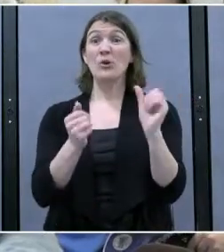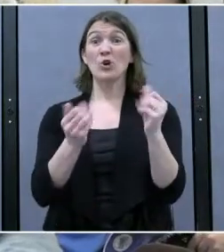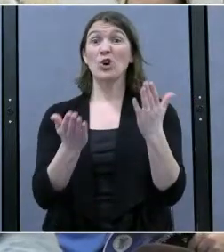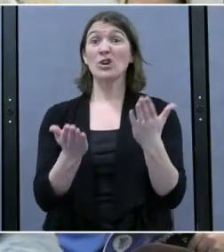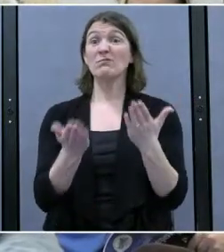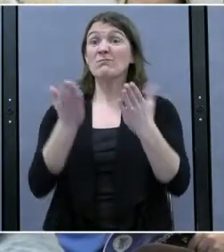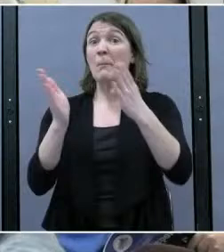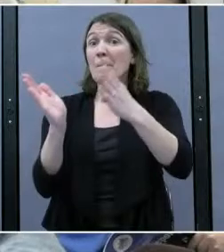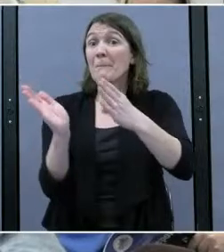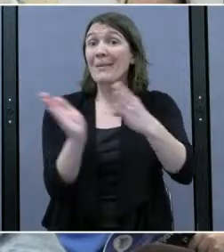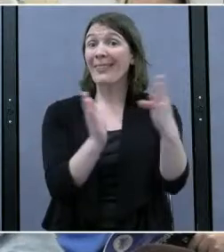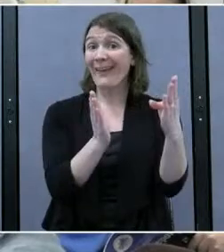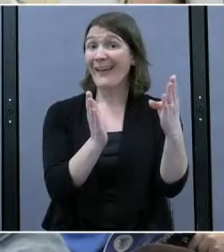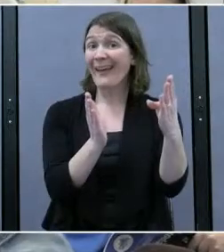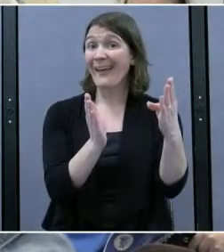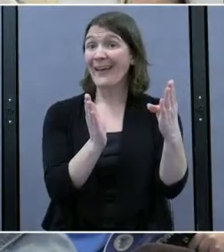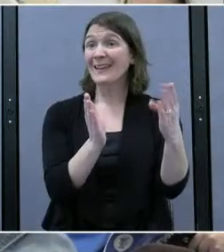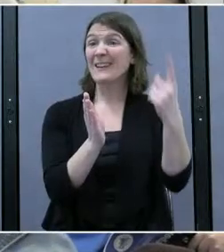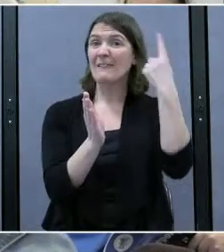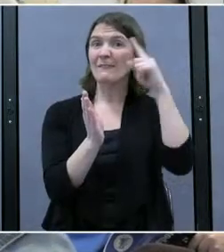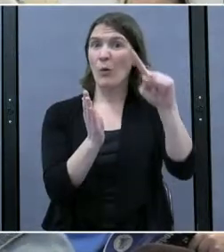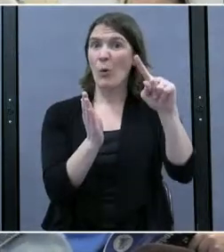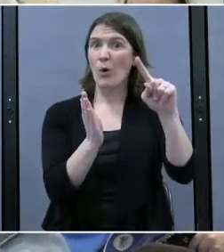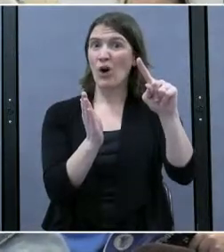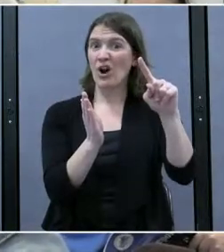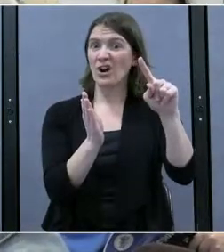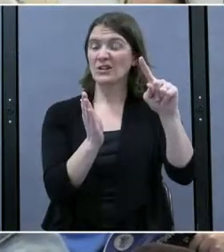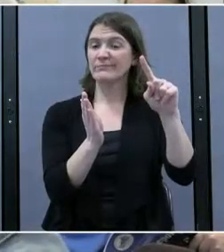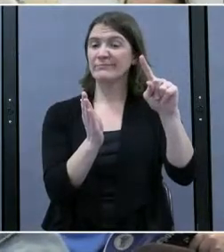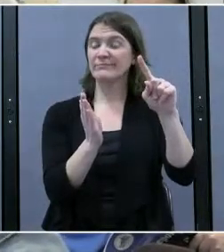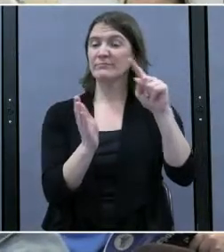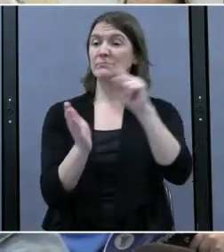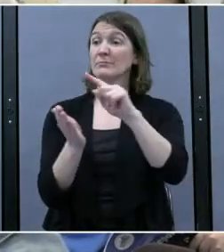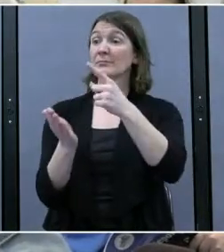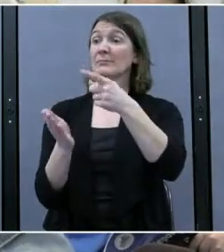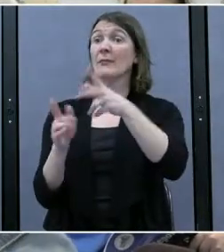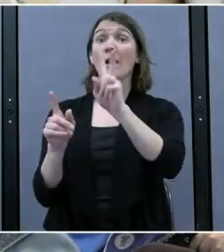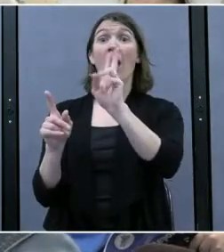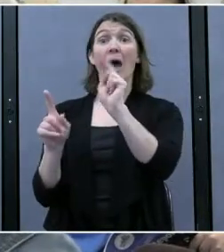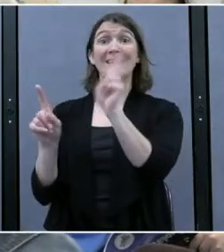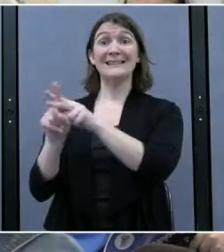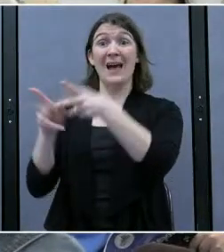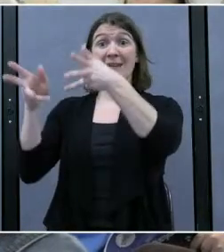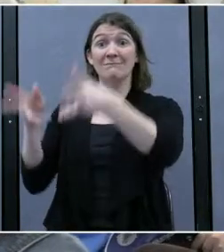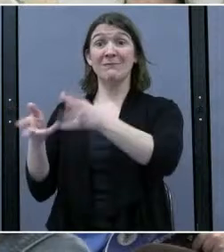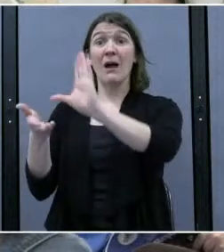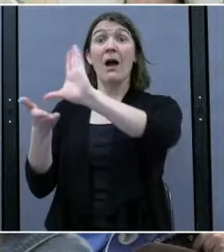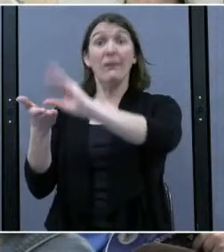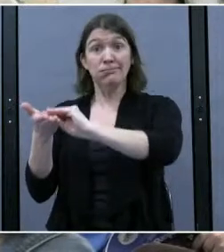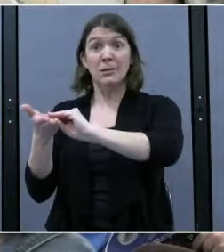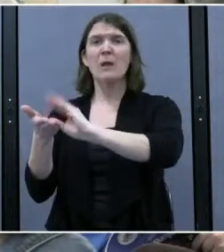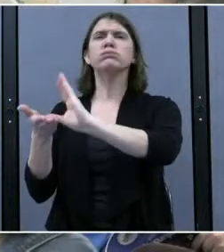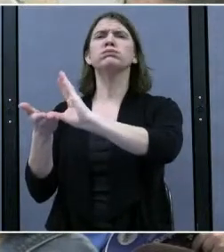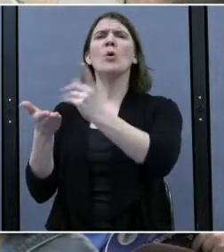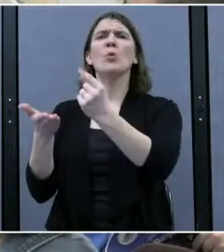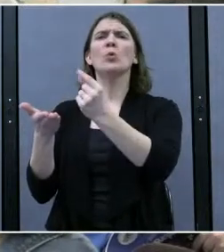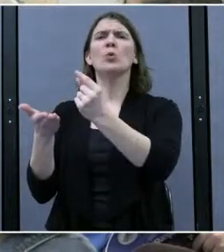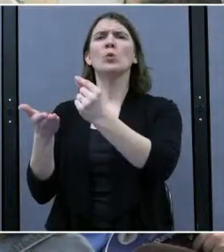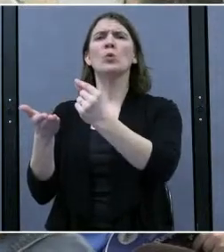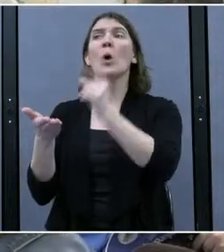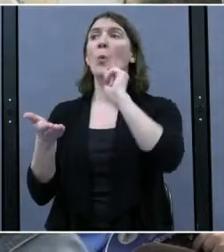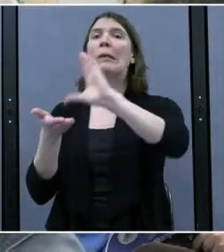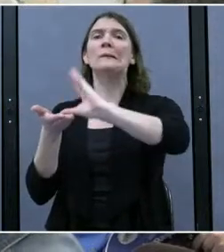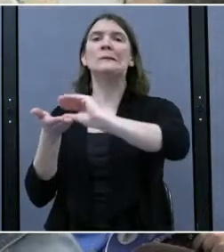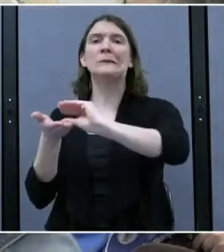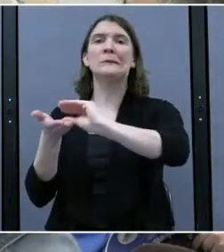suggested plan for replenishing the fund balance rather than just saying it's going to be